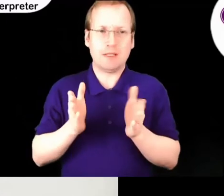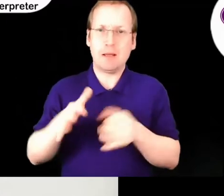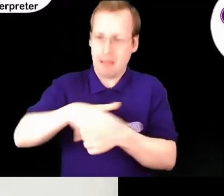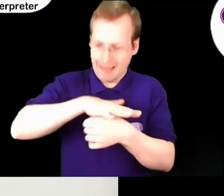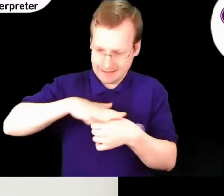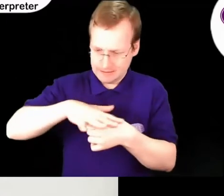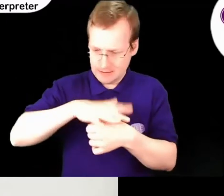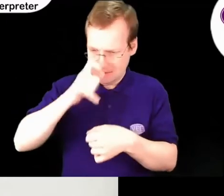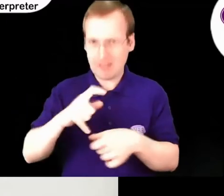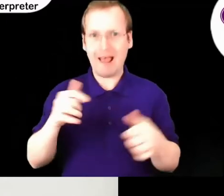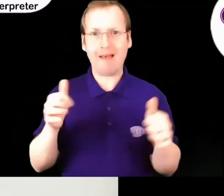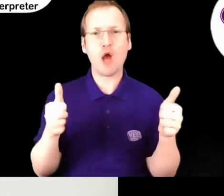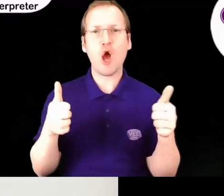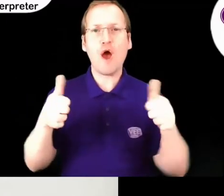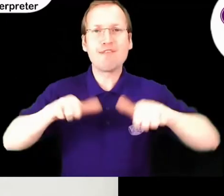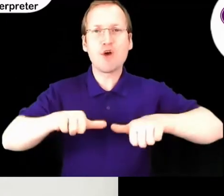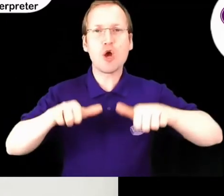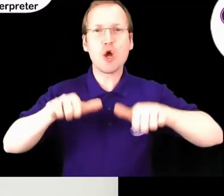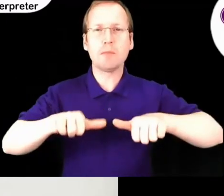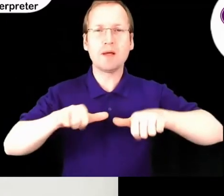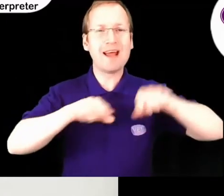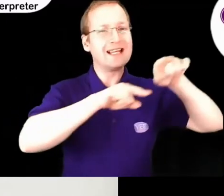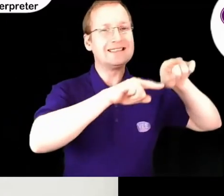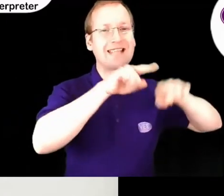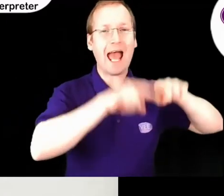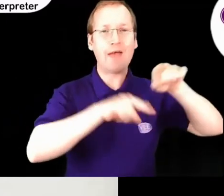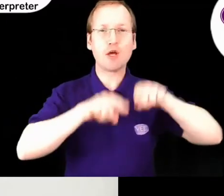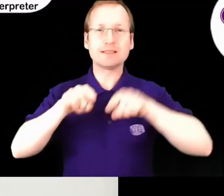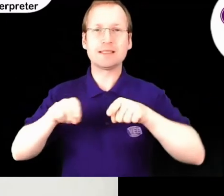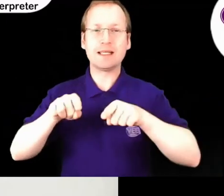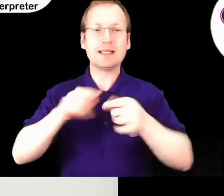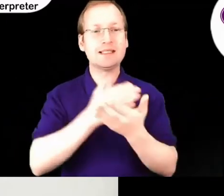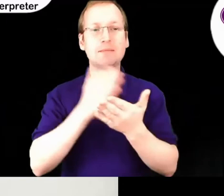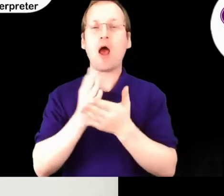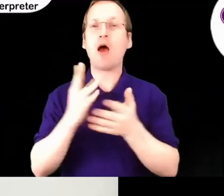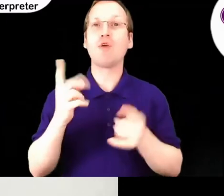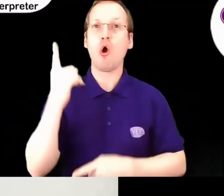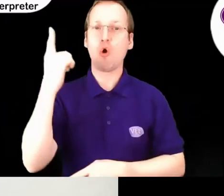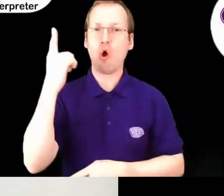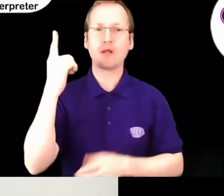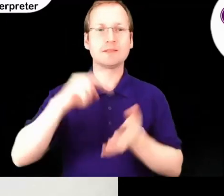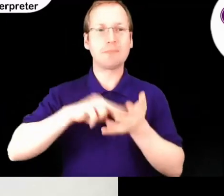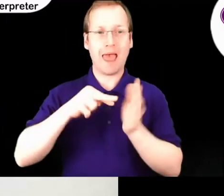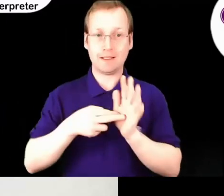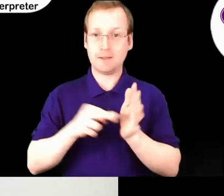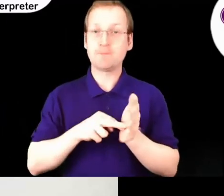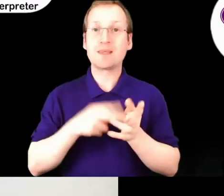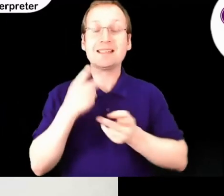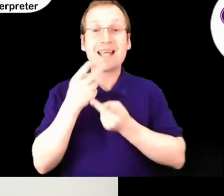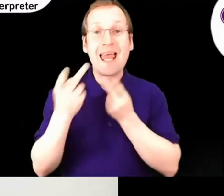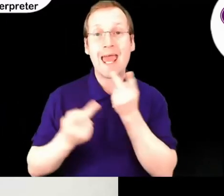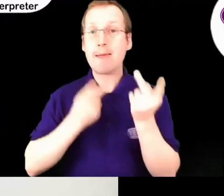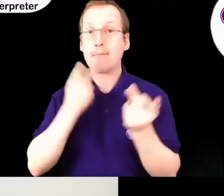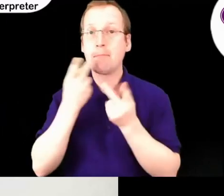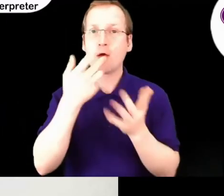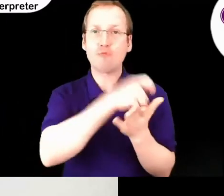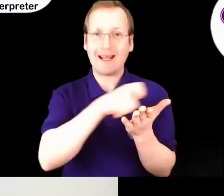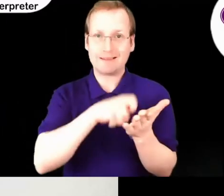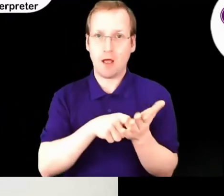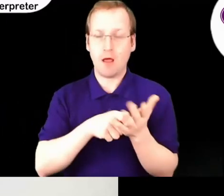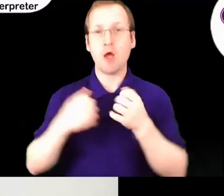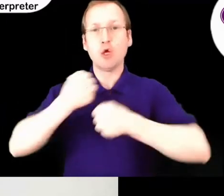can have it affirmed that diversity is part of God's plan. John is a hymn writer, a Church of Scotland